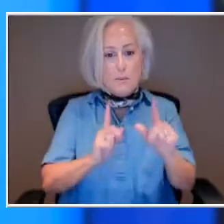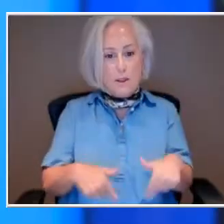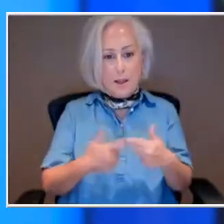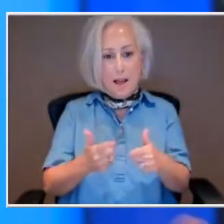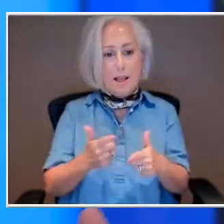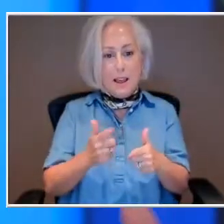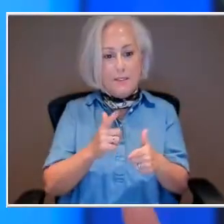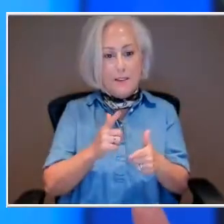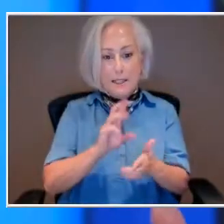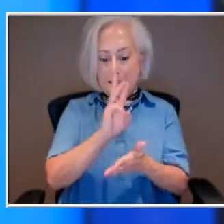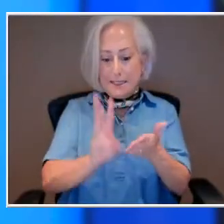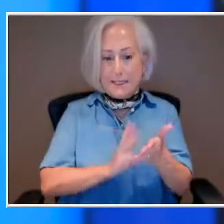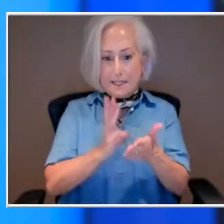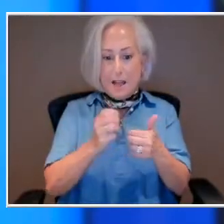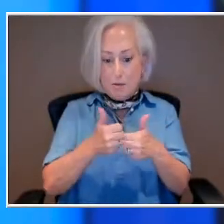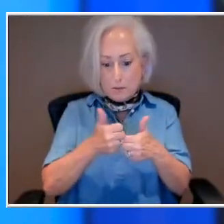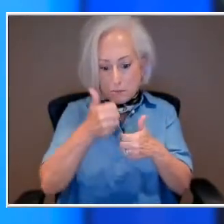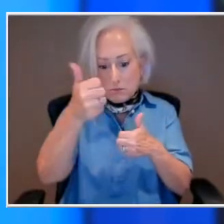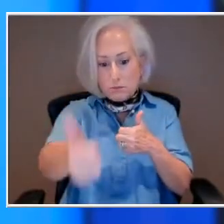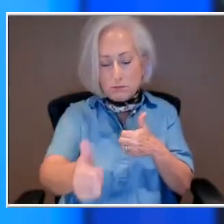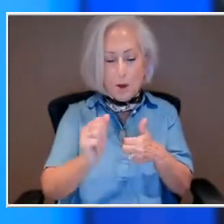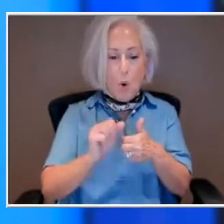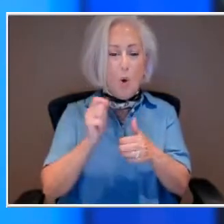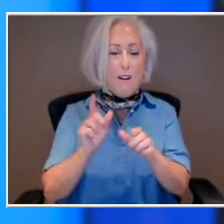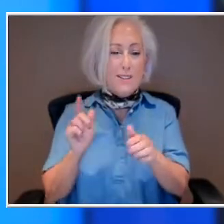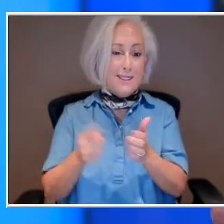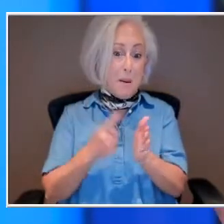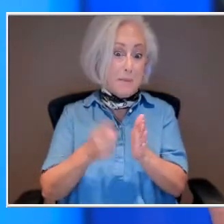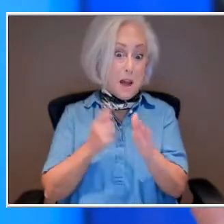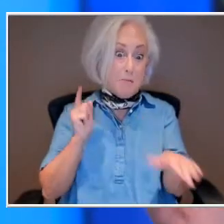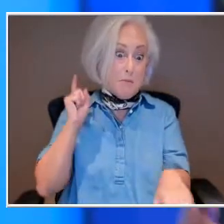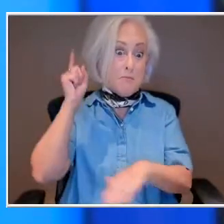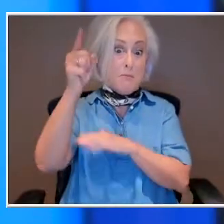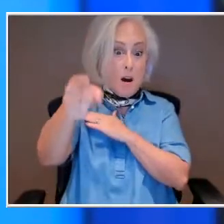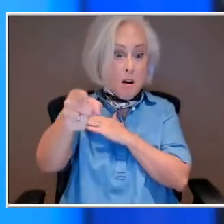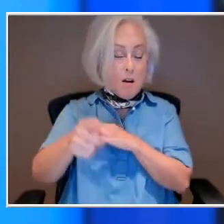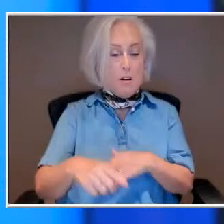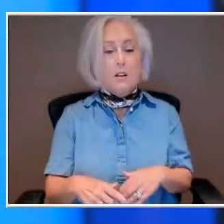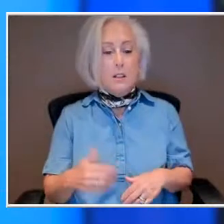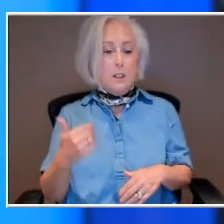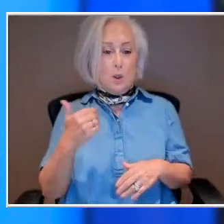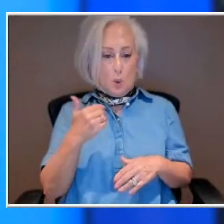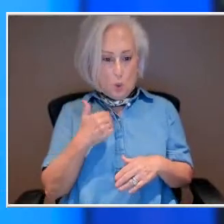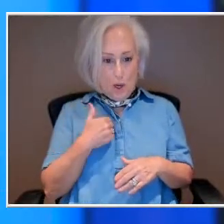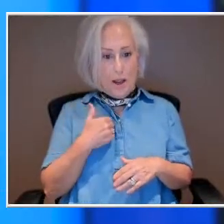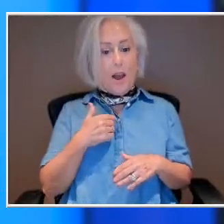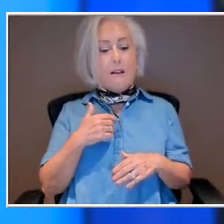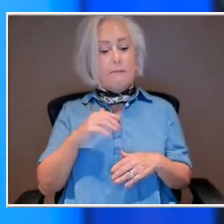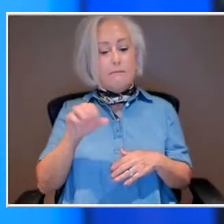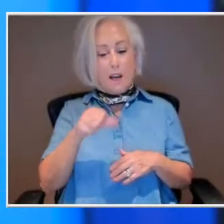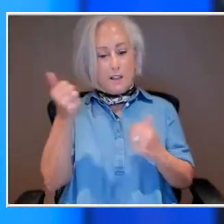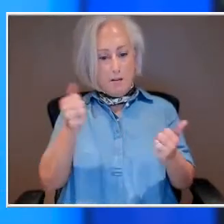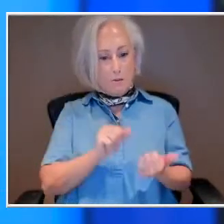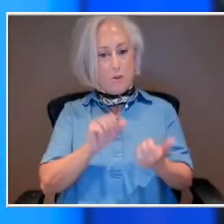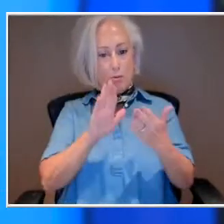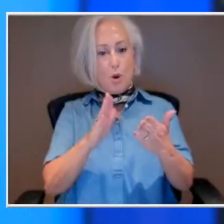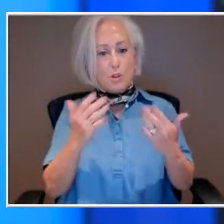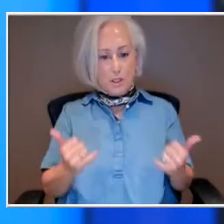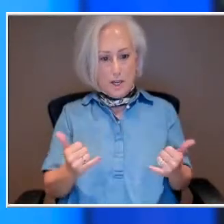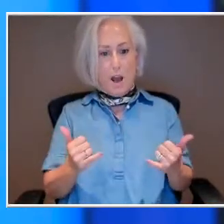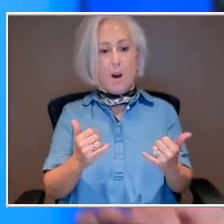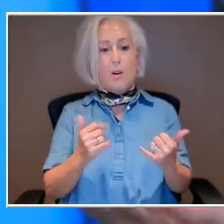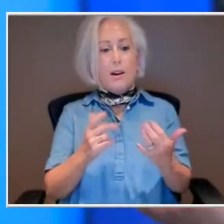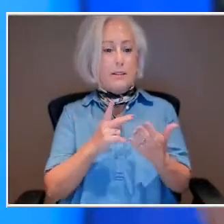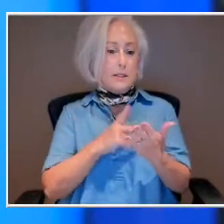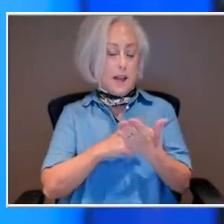have a lot of opportunities on how we've now set up our breast program as an entire programmatic treatment team.